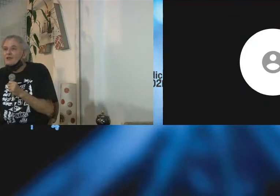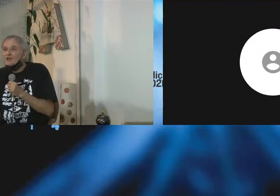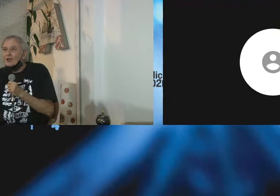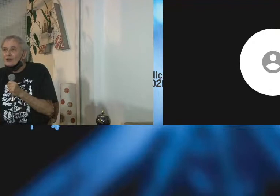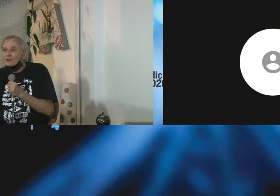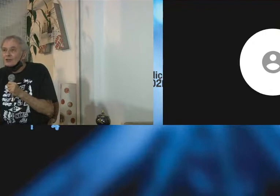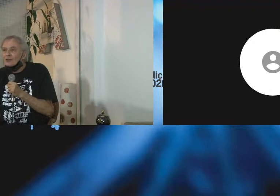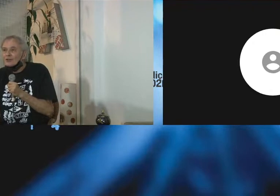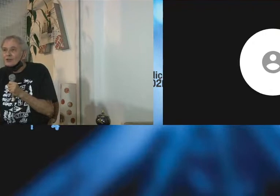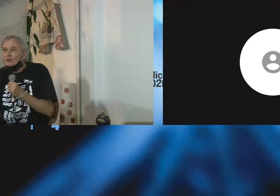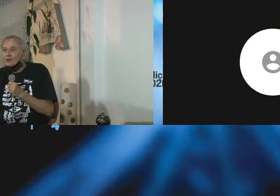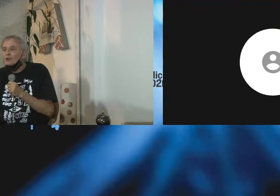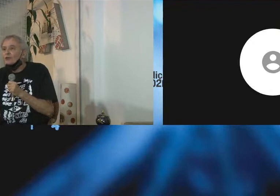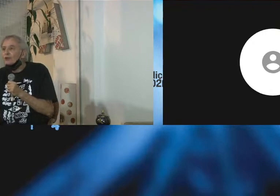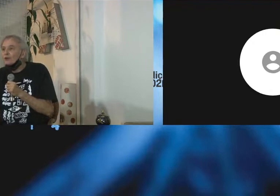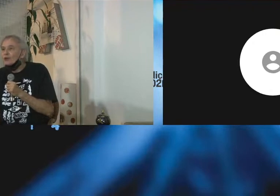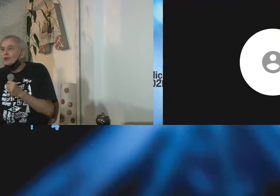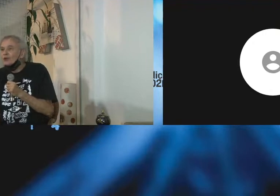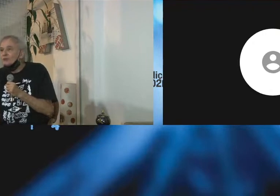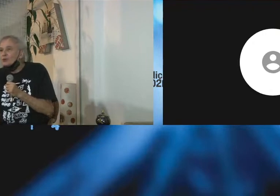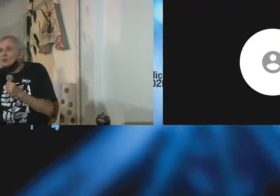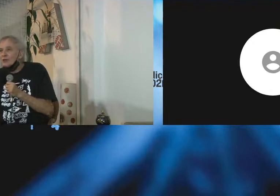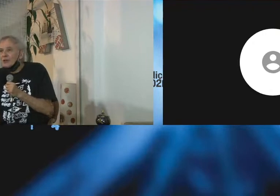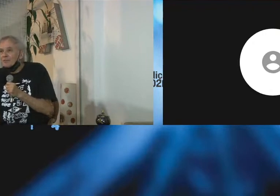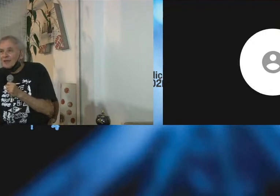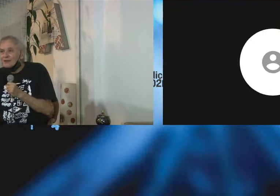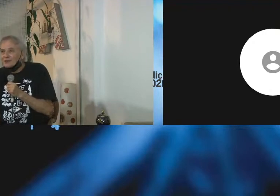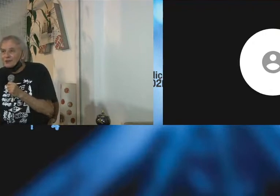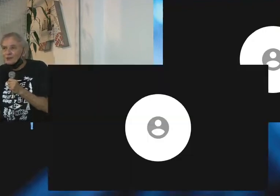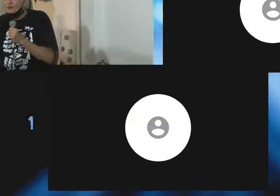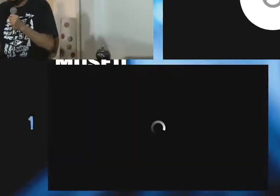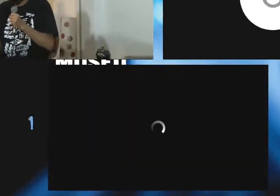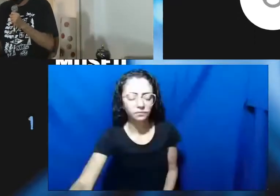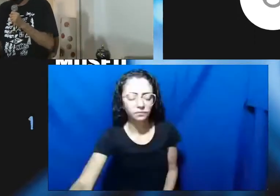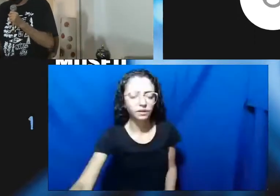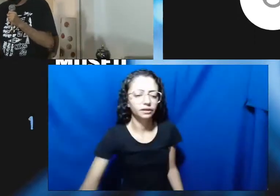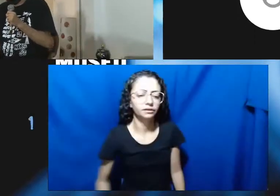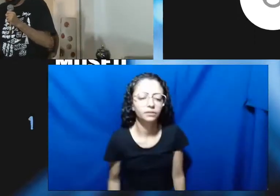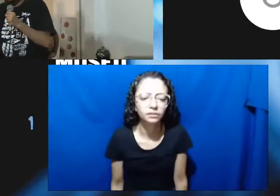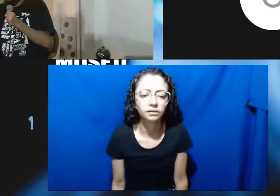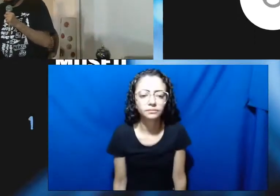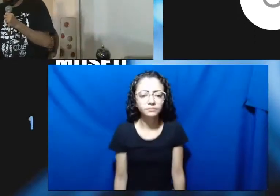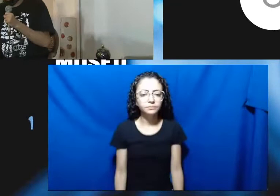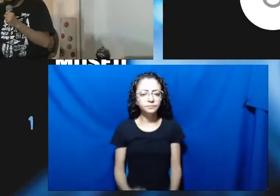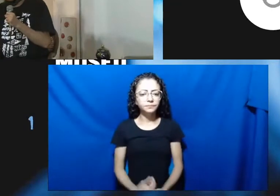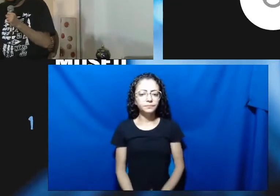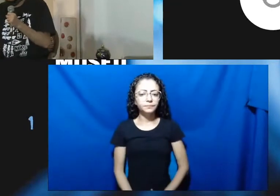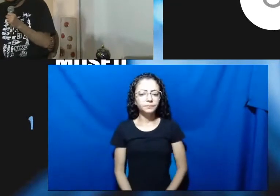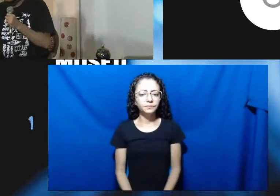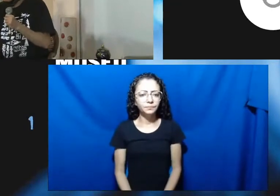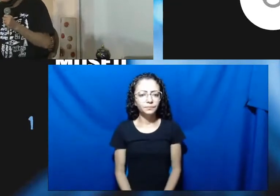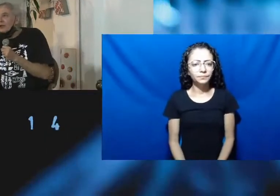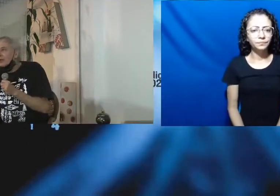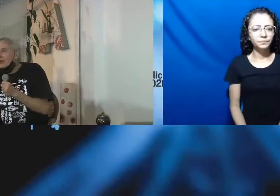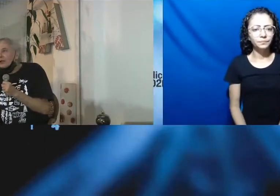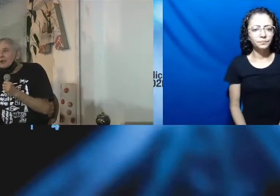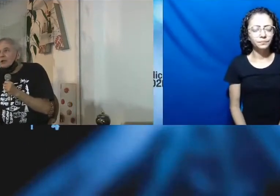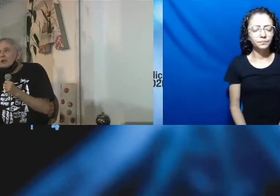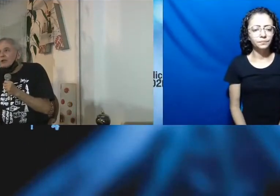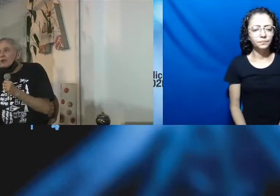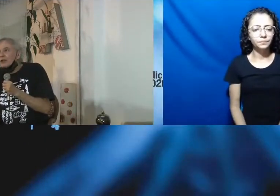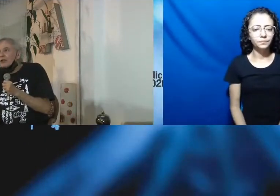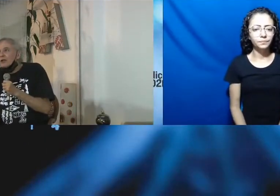o que ele faz no Conjunto Cultural da República, na Praça do Conjunto. Vamos lá, solta o Søren.